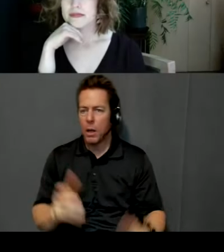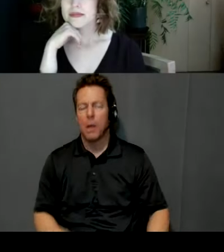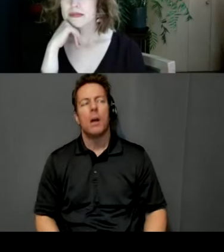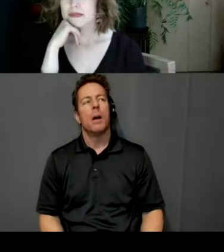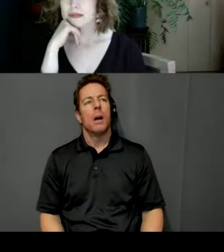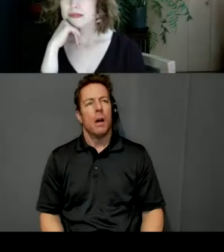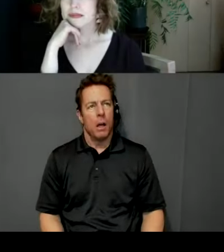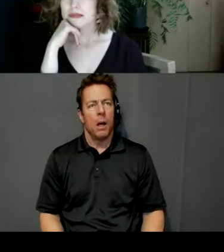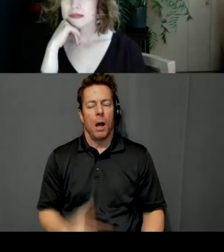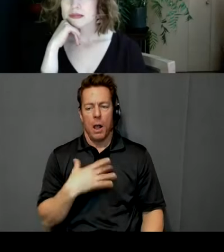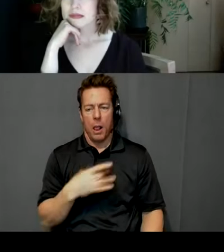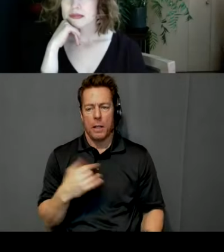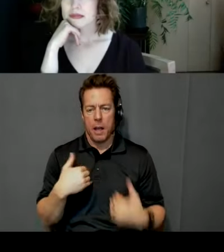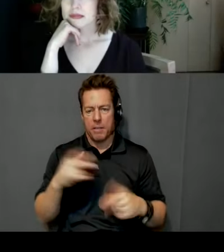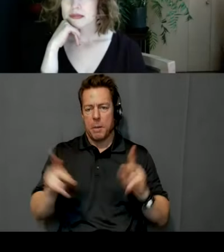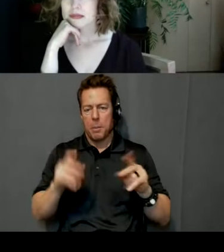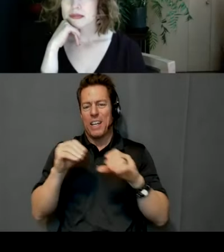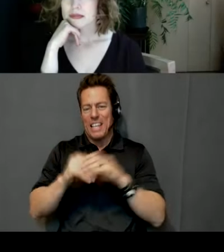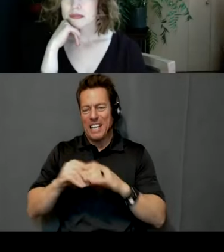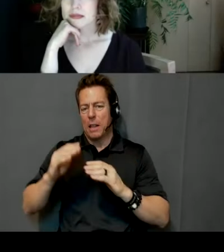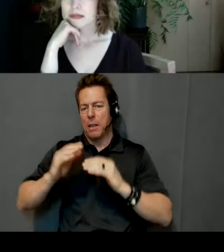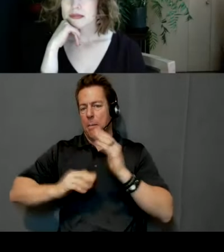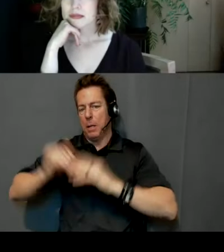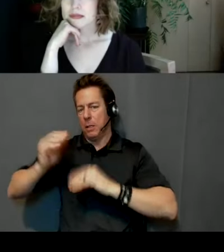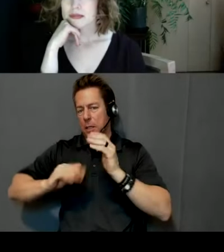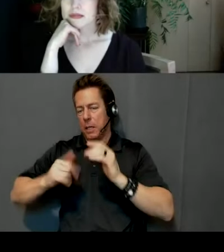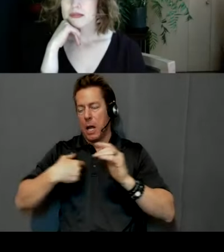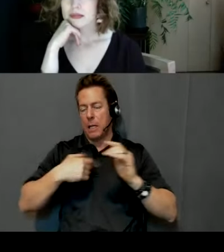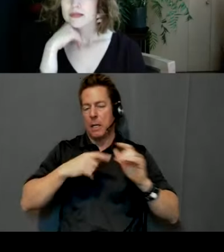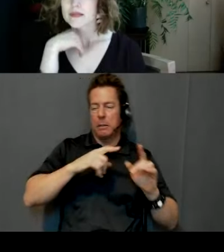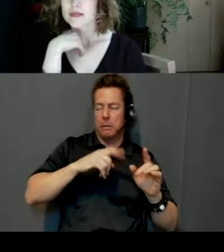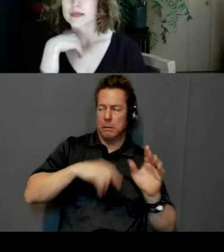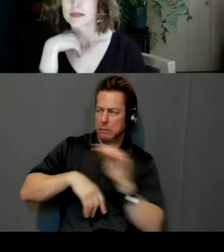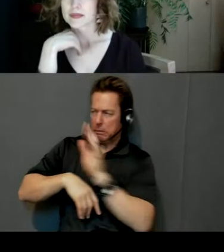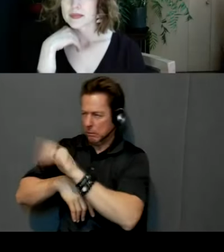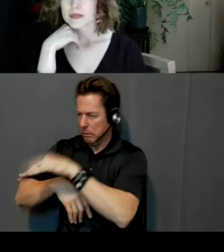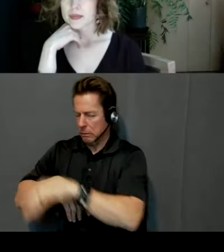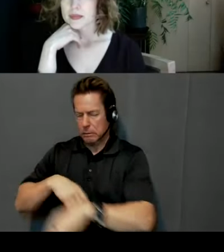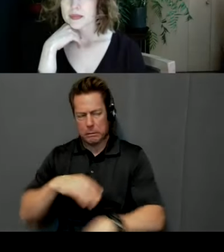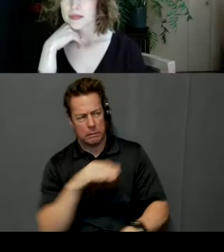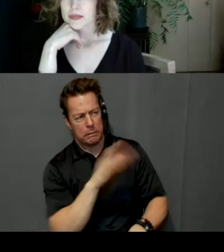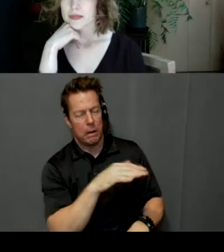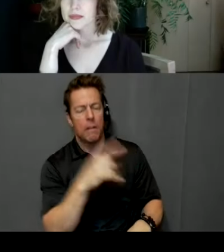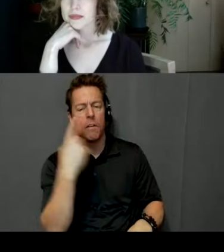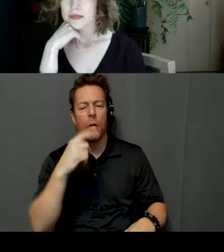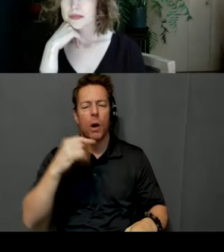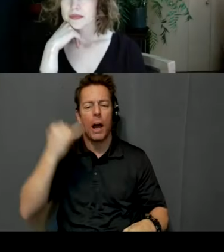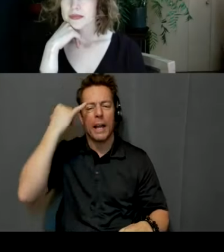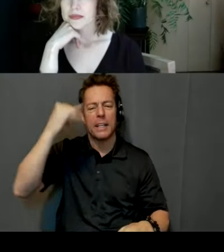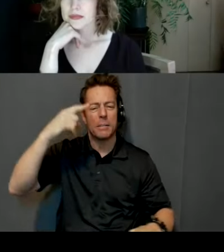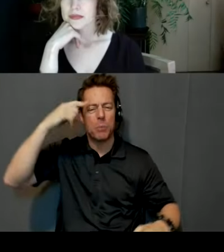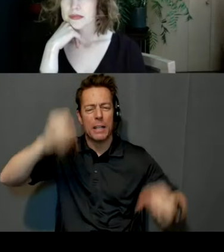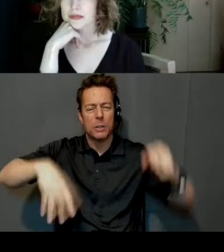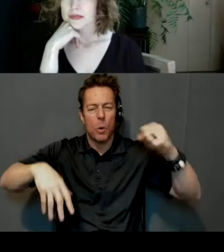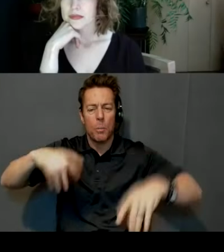have people in the building that I can turn to just to like kind of bounce ideas off of each other. But if I have